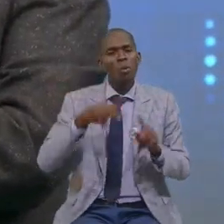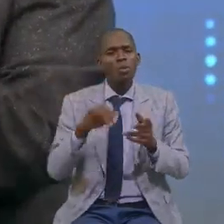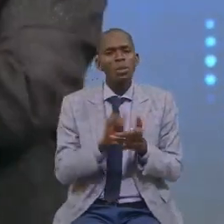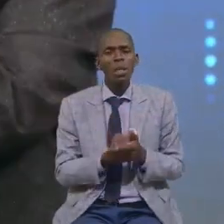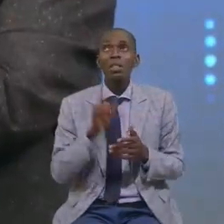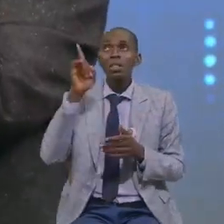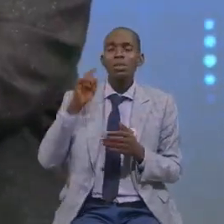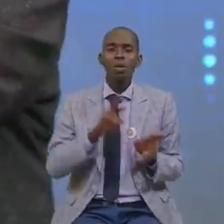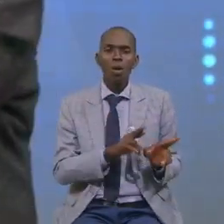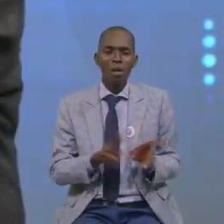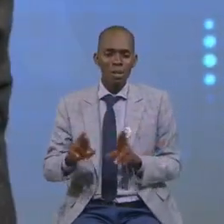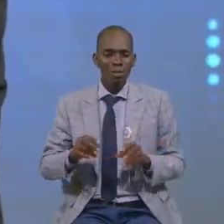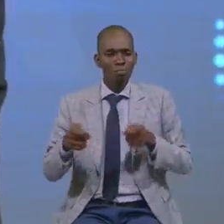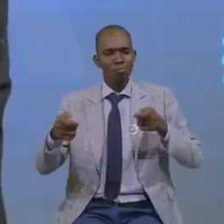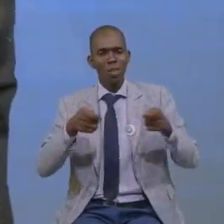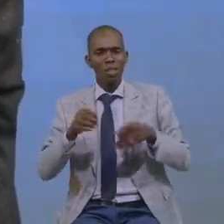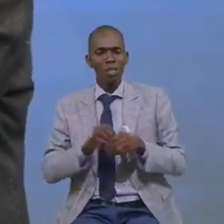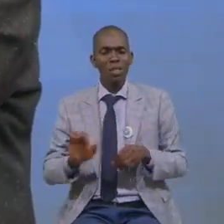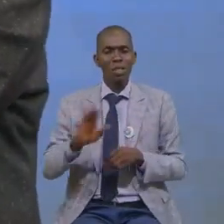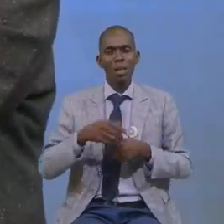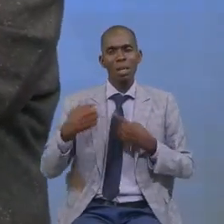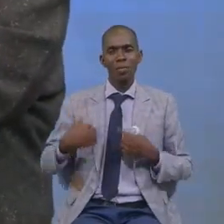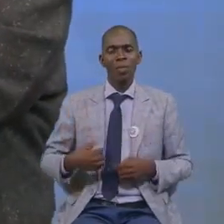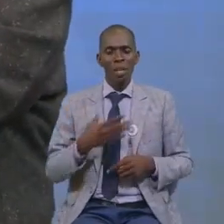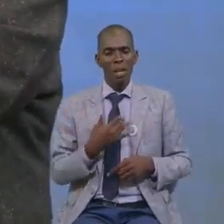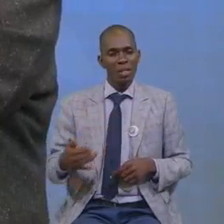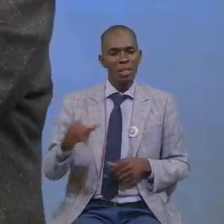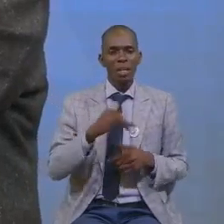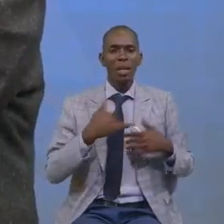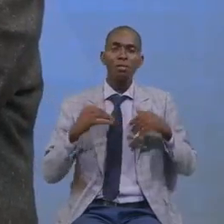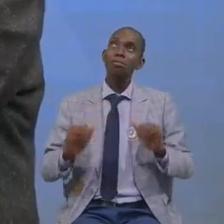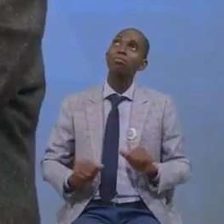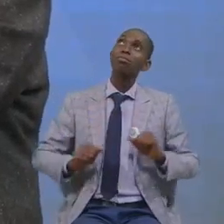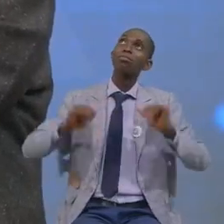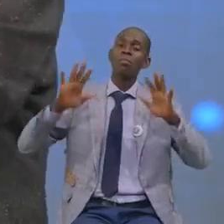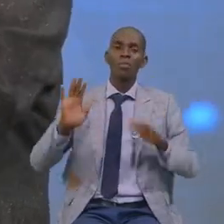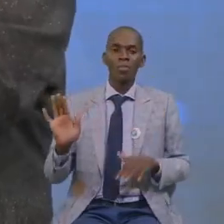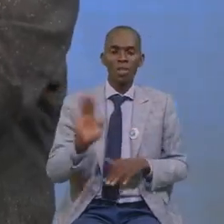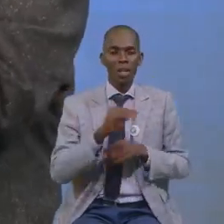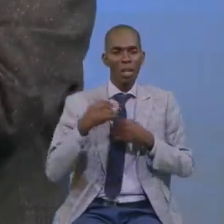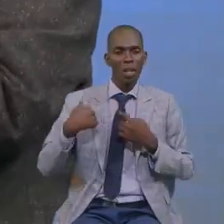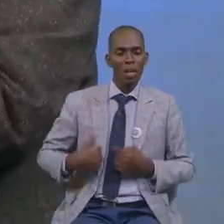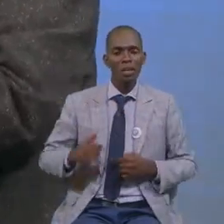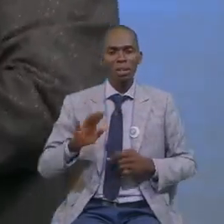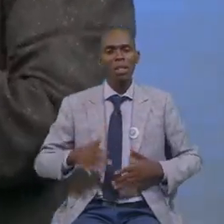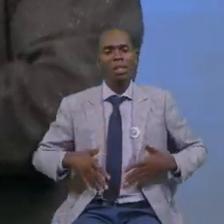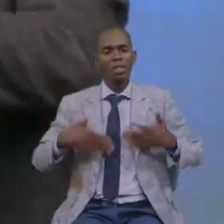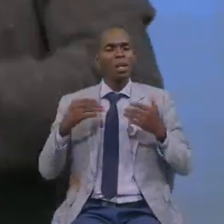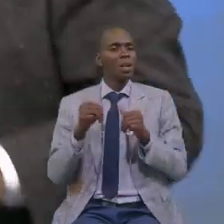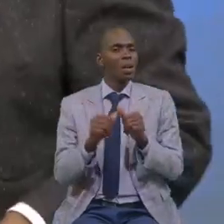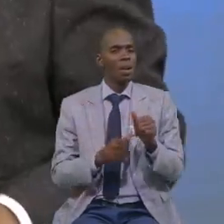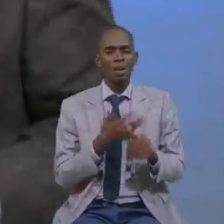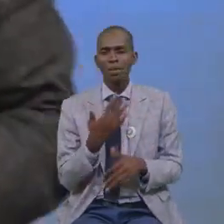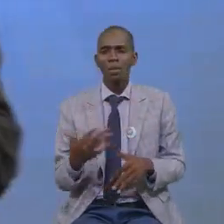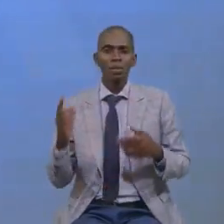heart. And they have surrendered, they have submitted their heart their life, every sin